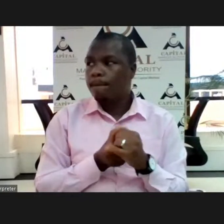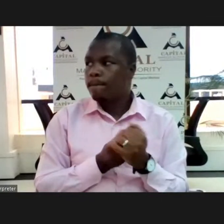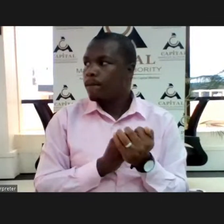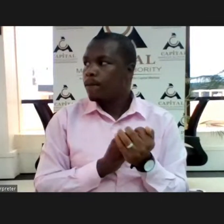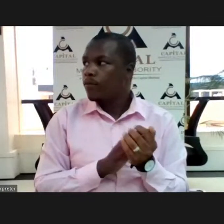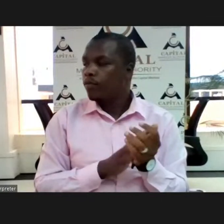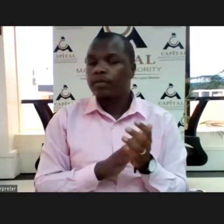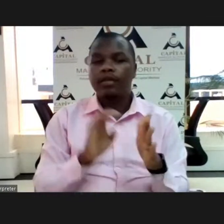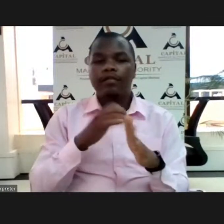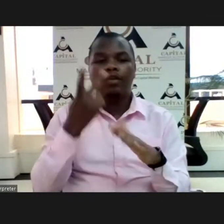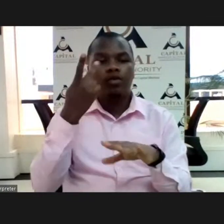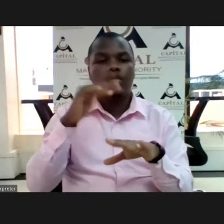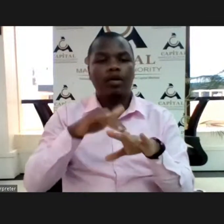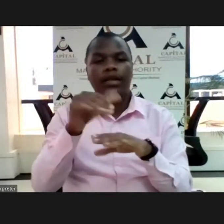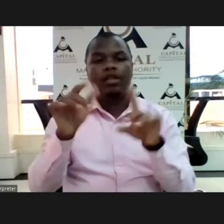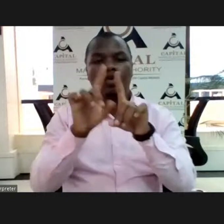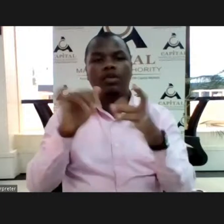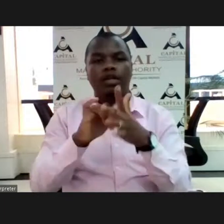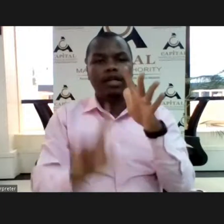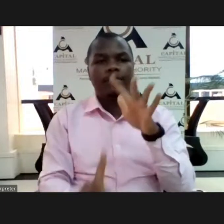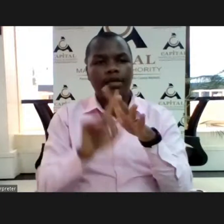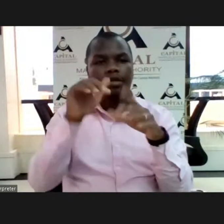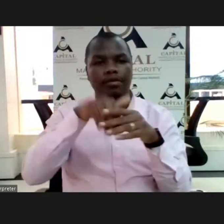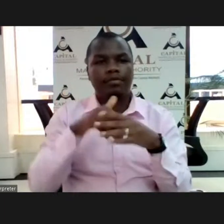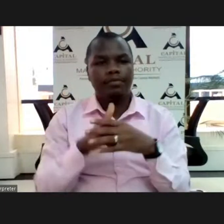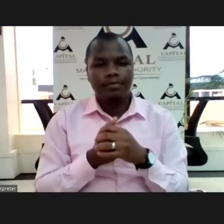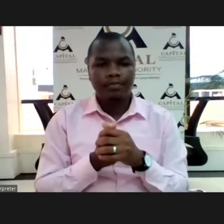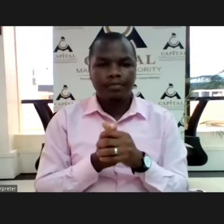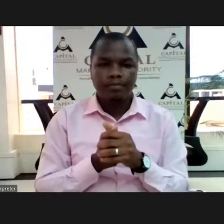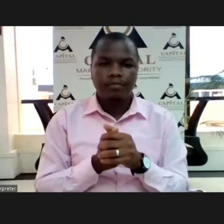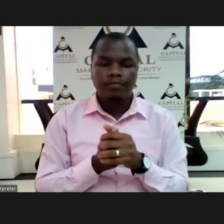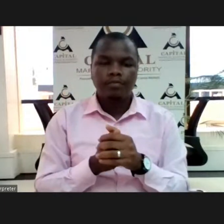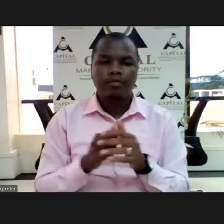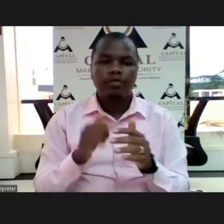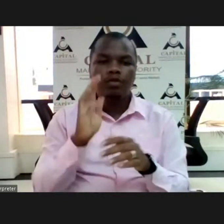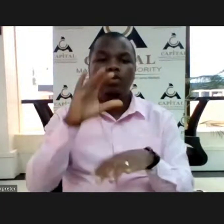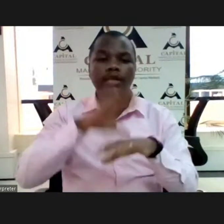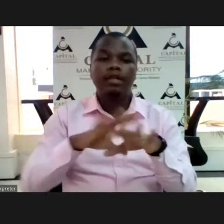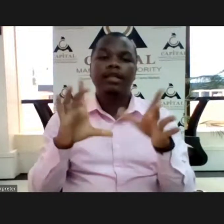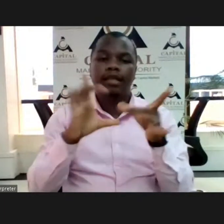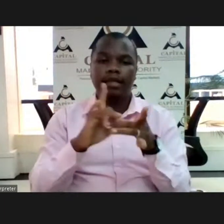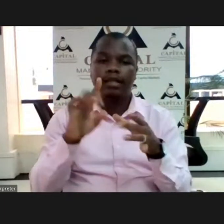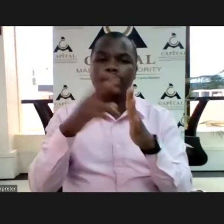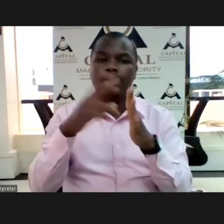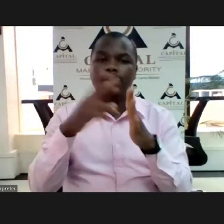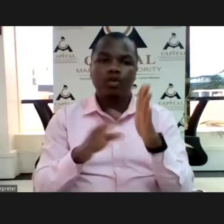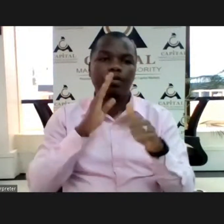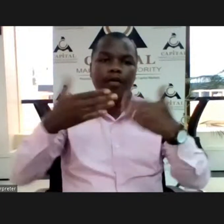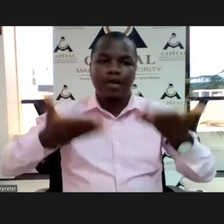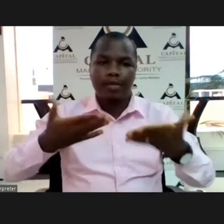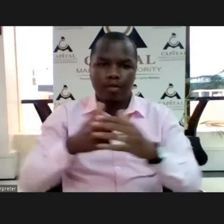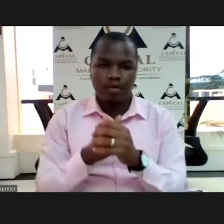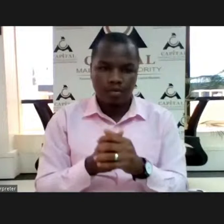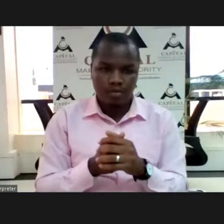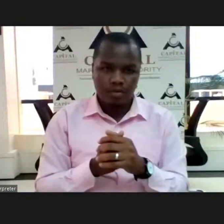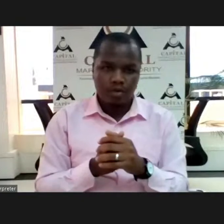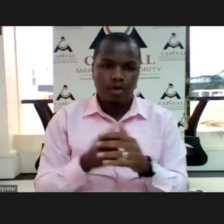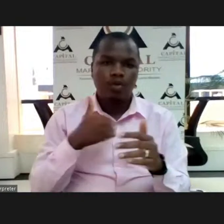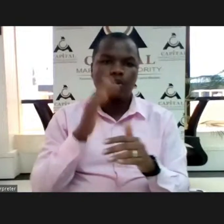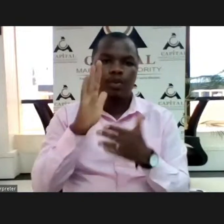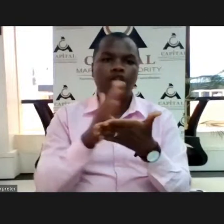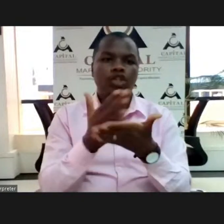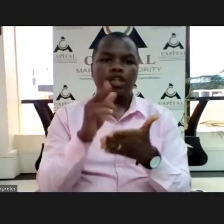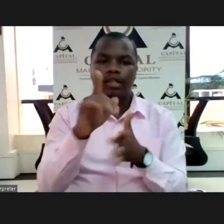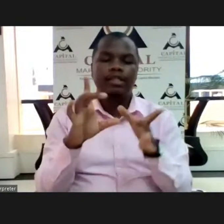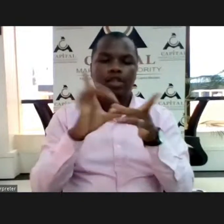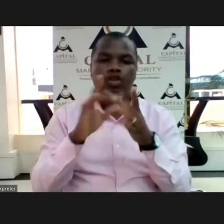Even as we look at other questions that are coming in, yes, you will get the link. The recordings will be available. We will share this with